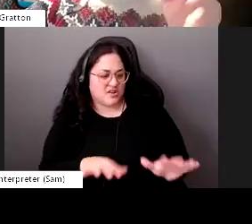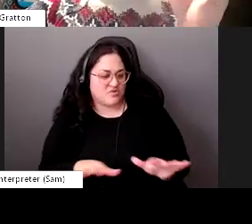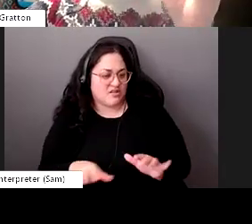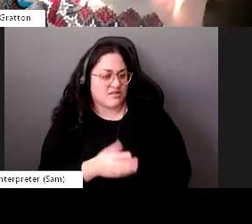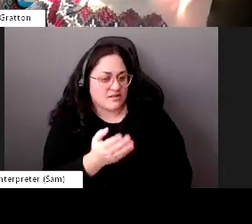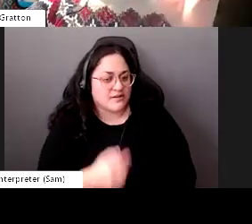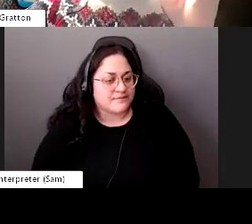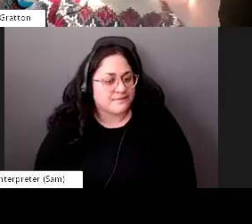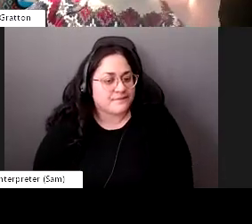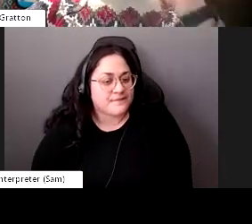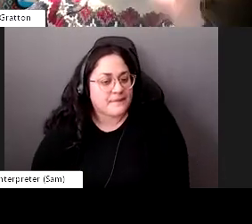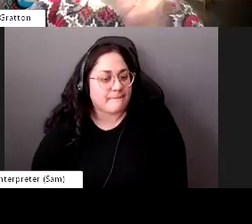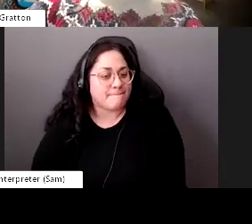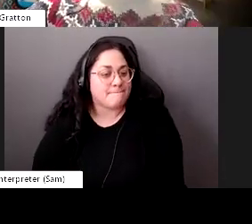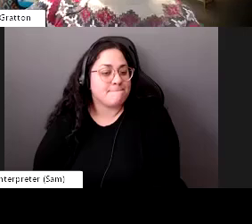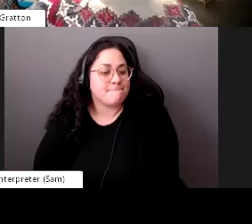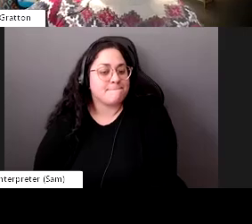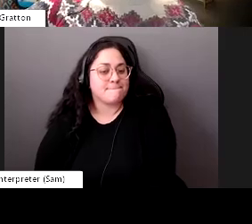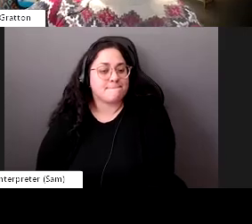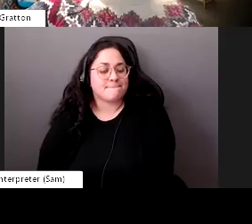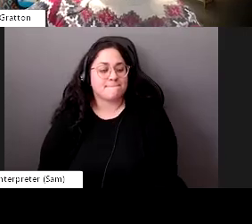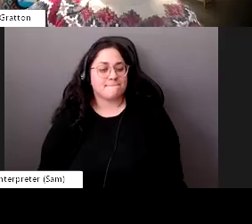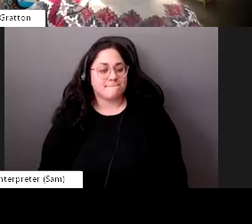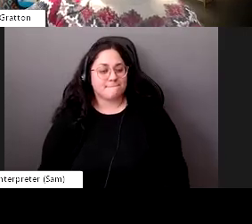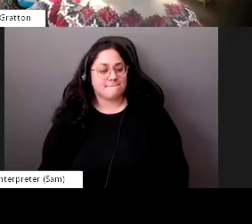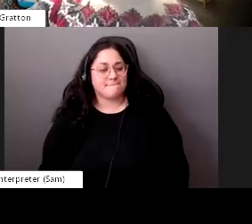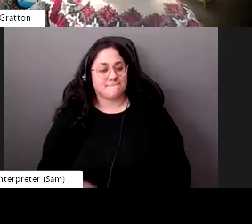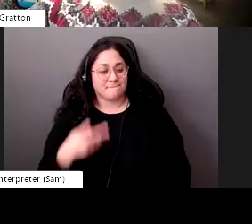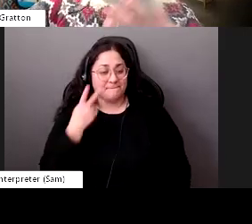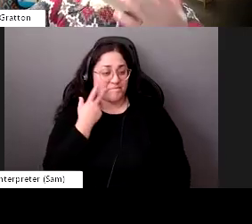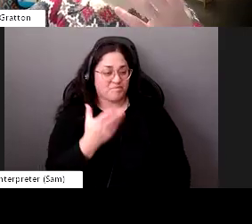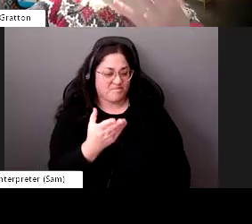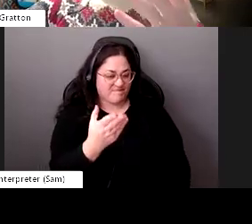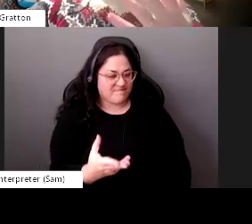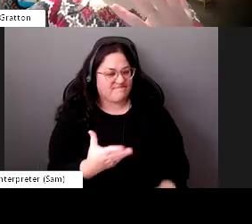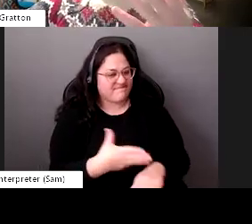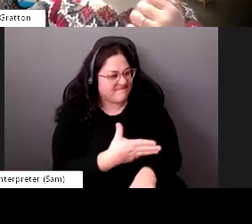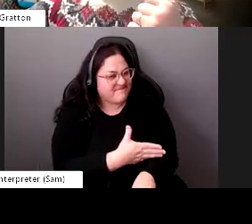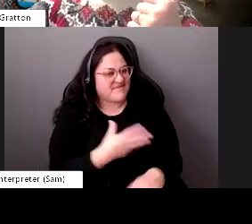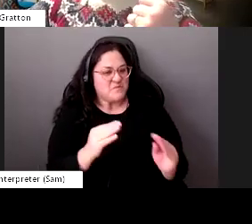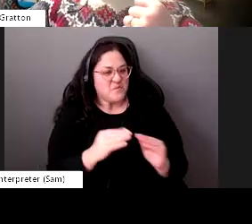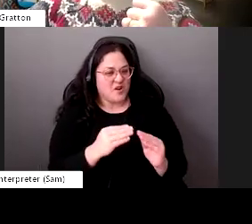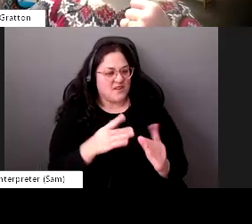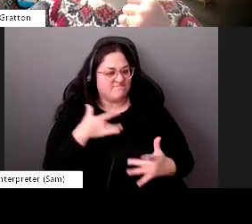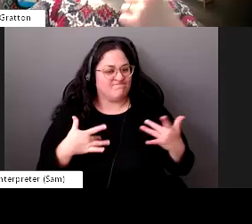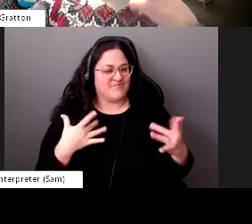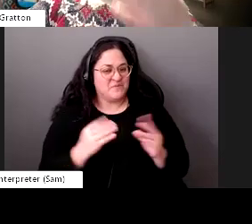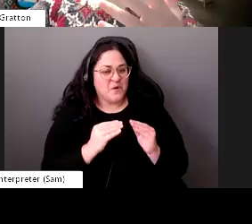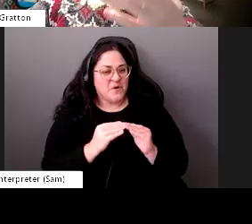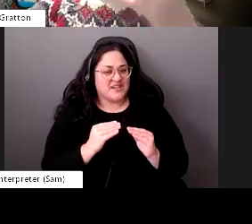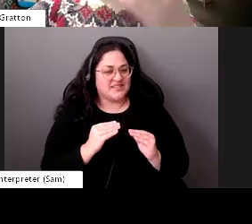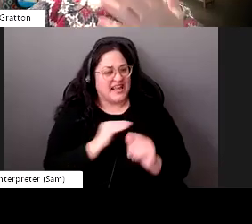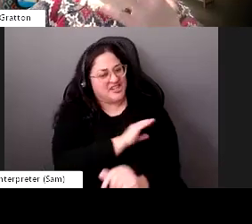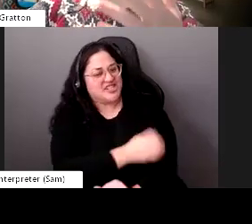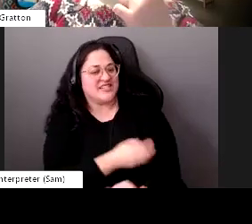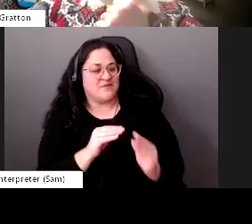It changes the subject line to straightforward happy holidays, and it's got more enthusiasm to it, right? Like, we're wrapping